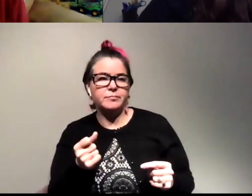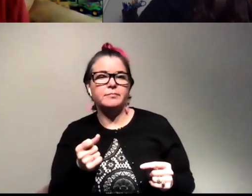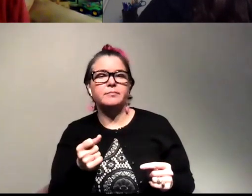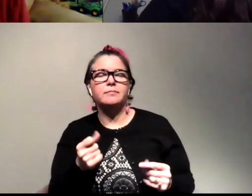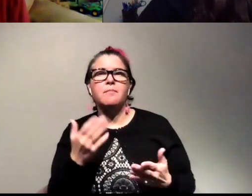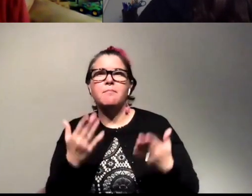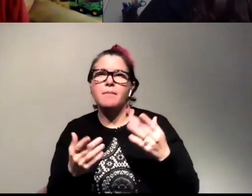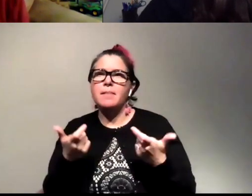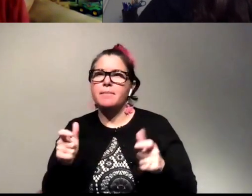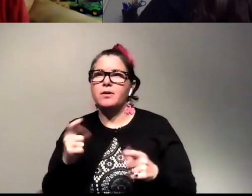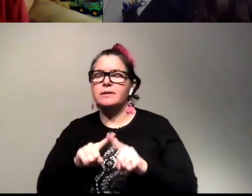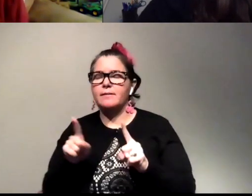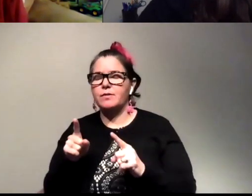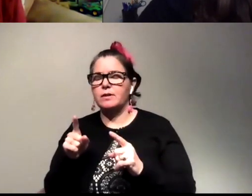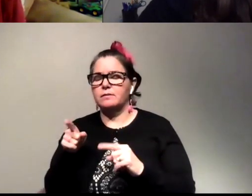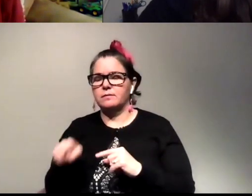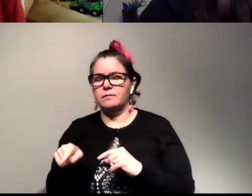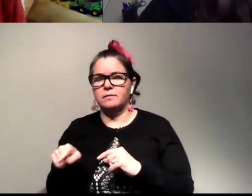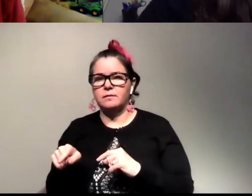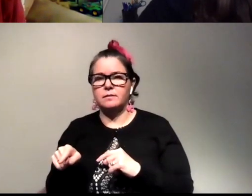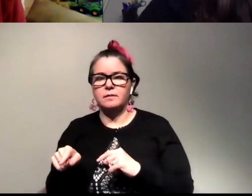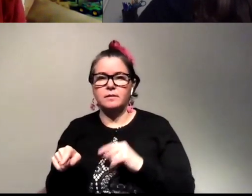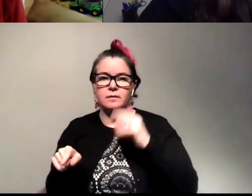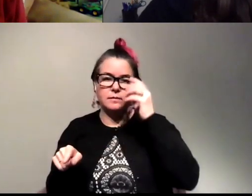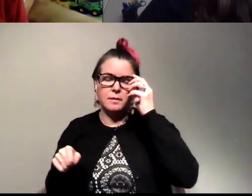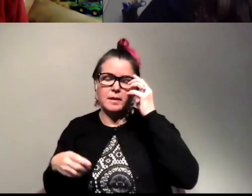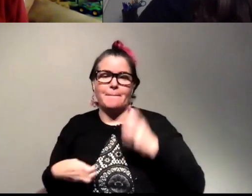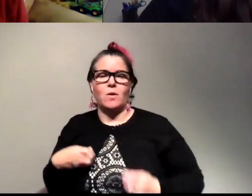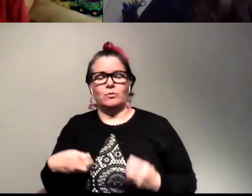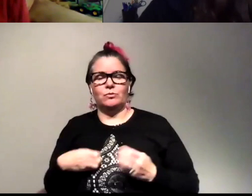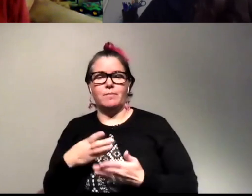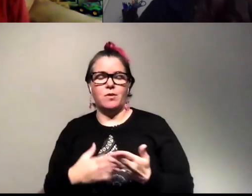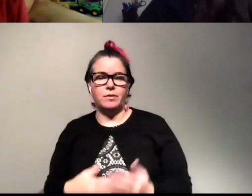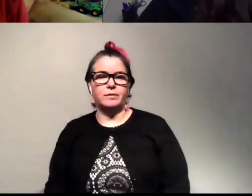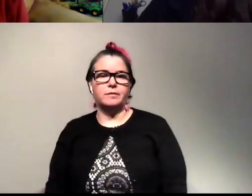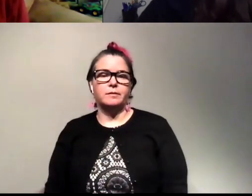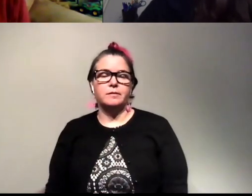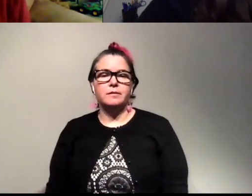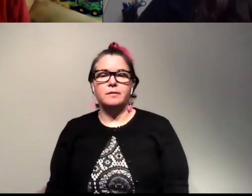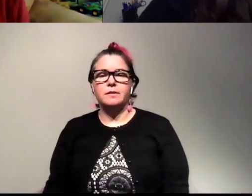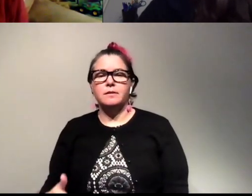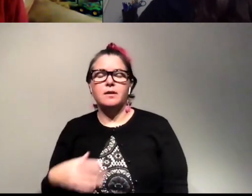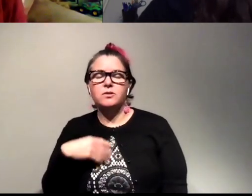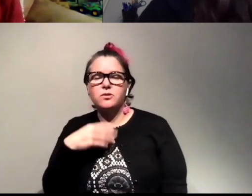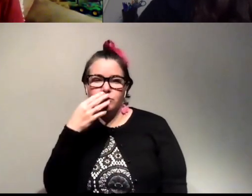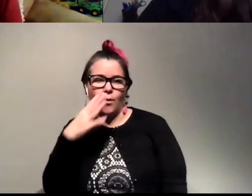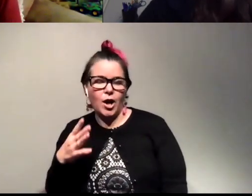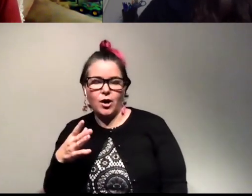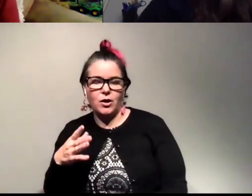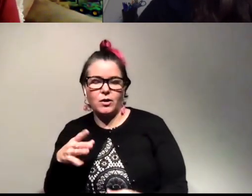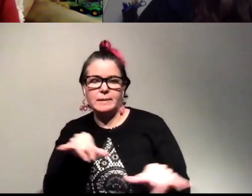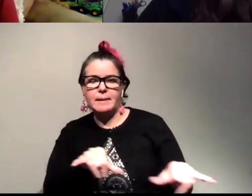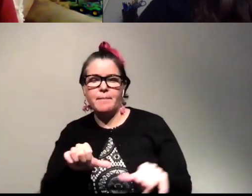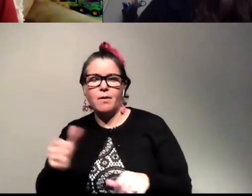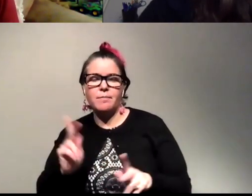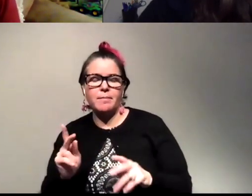bigger difference with some people is the emotional part, that they don't care as much. And that's more of what